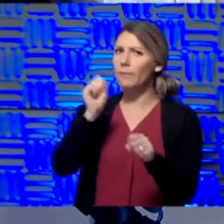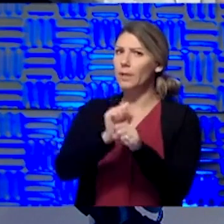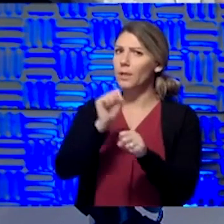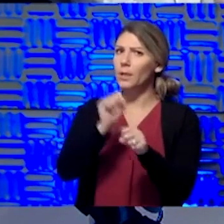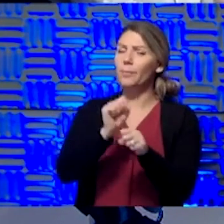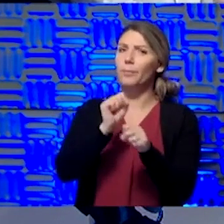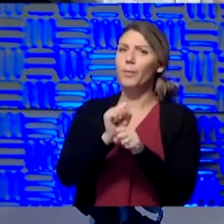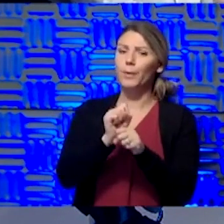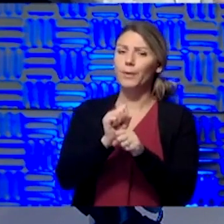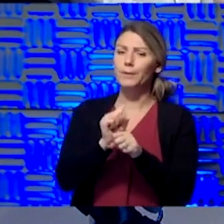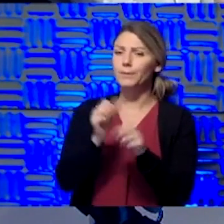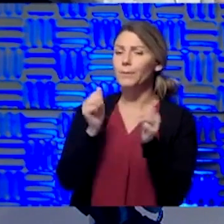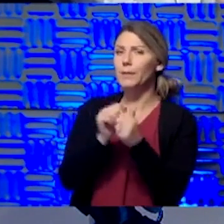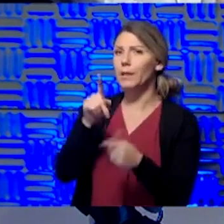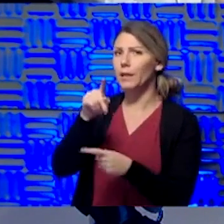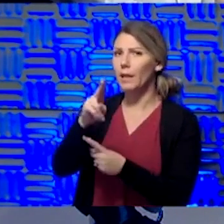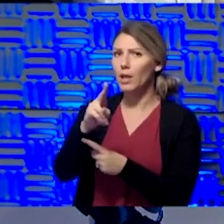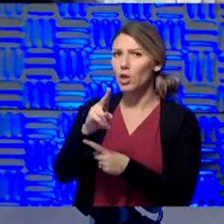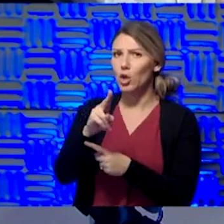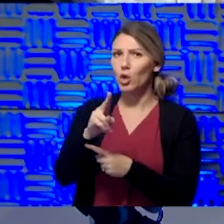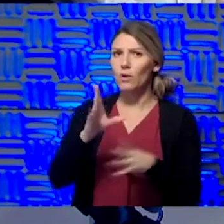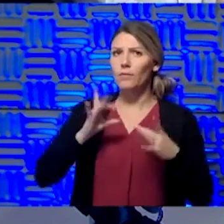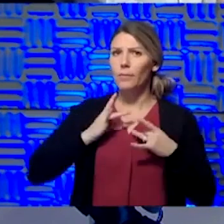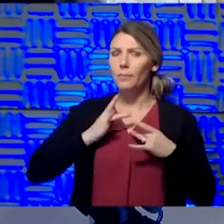down with COVID-19?